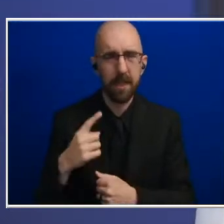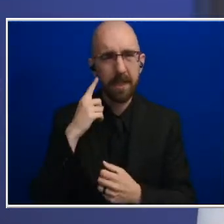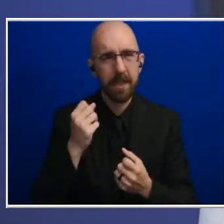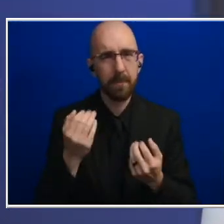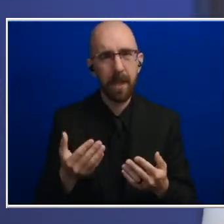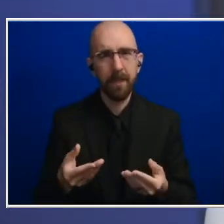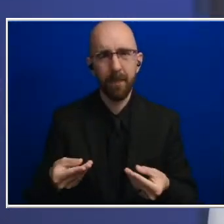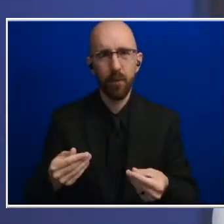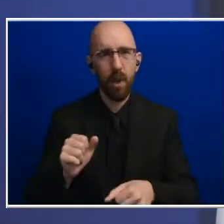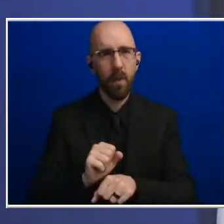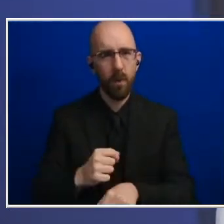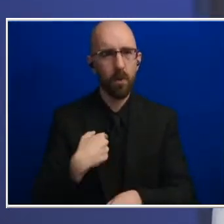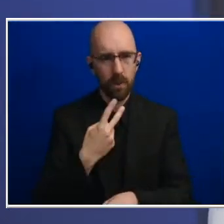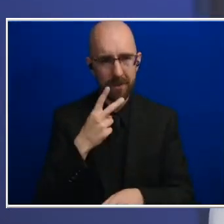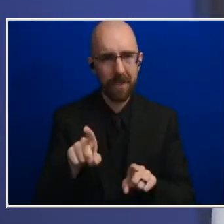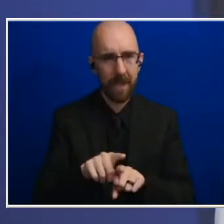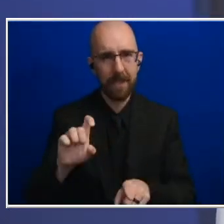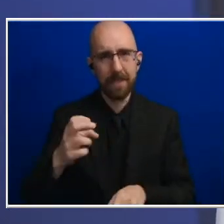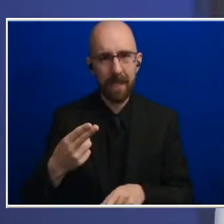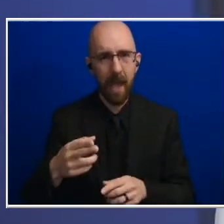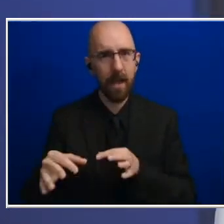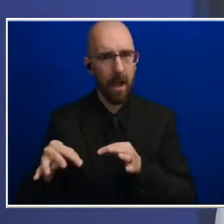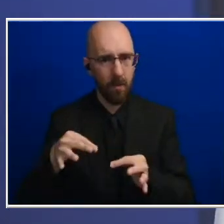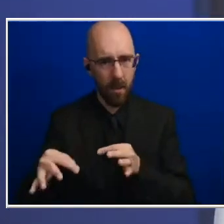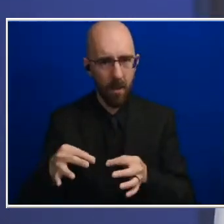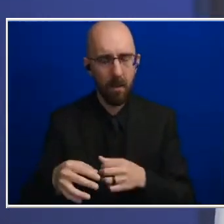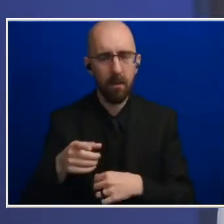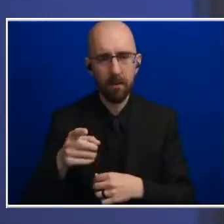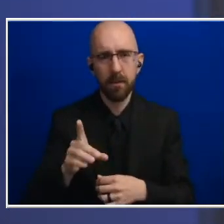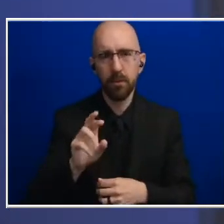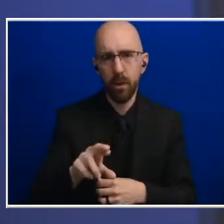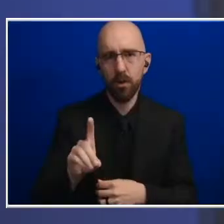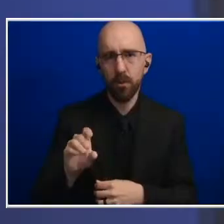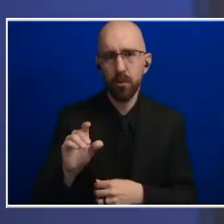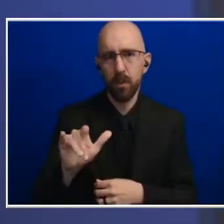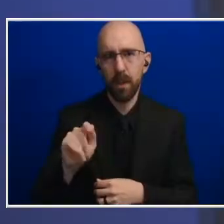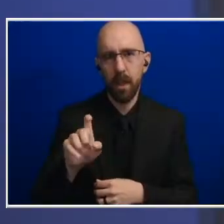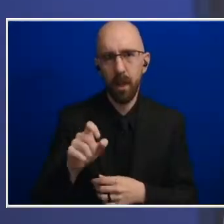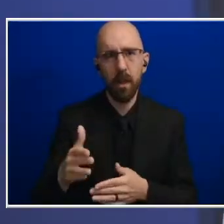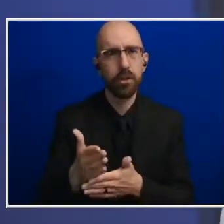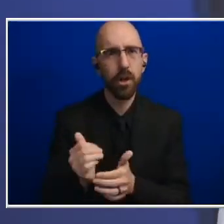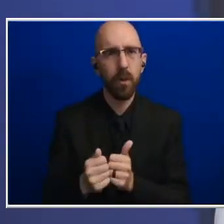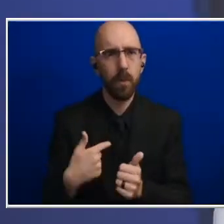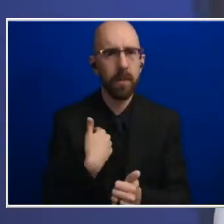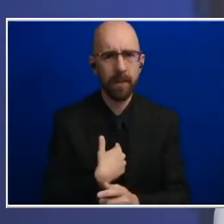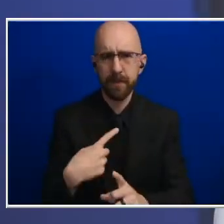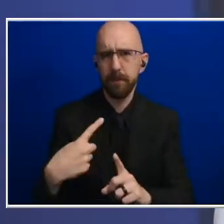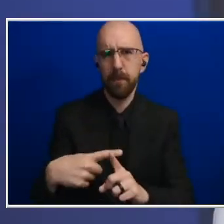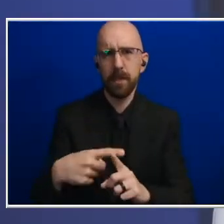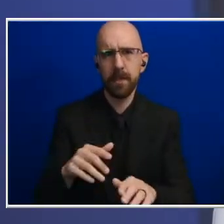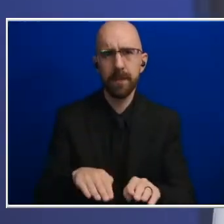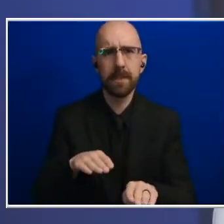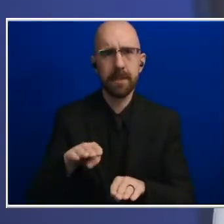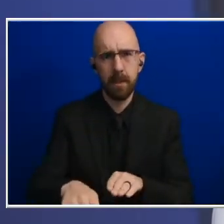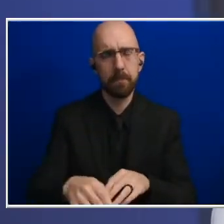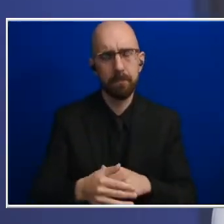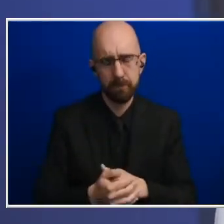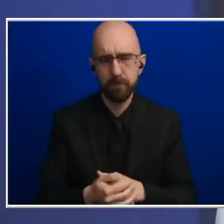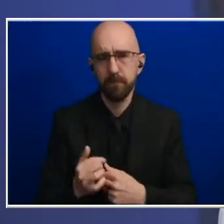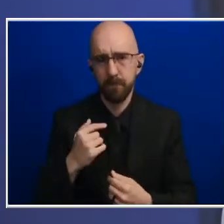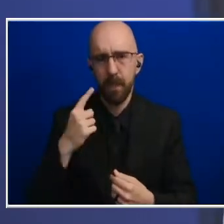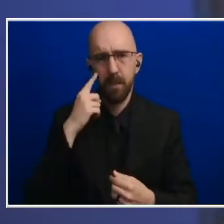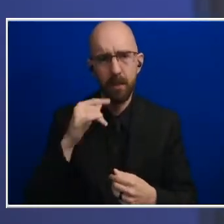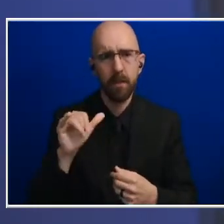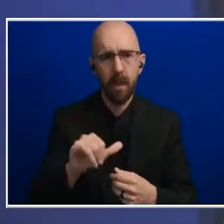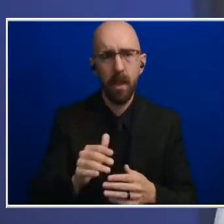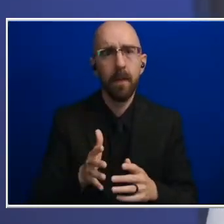Zach outlined, and as Dr. Doolittle has shared with us, is kind of a really positive step forward. So I think the future is going to